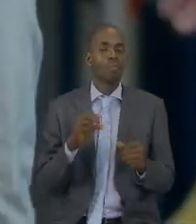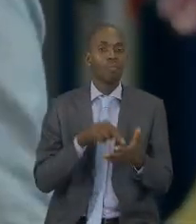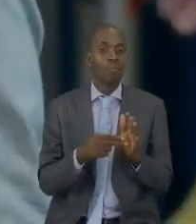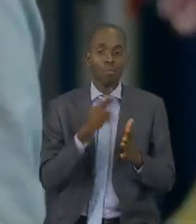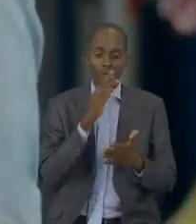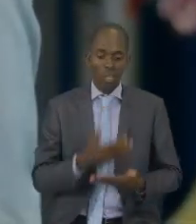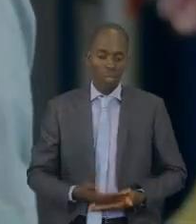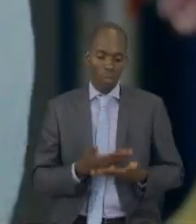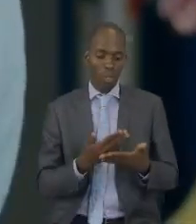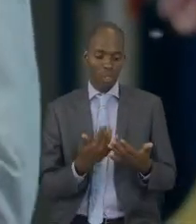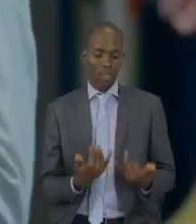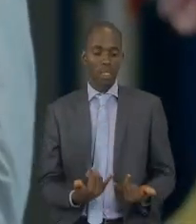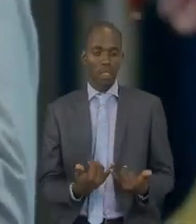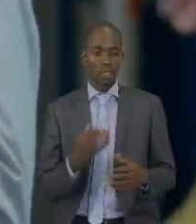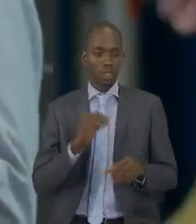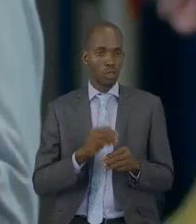into life, and